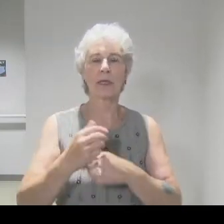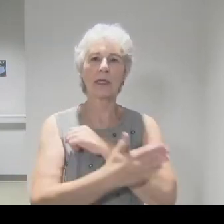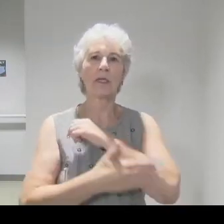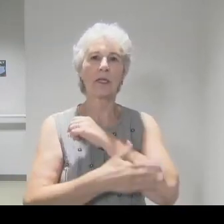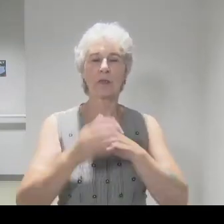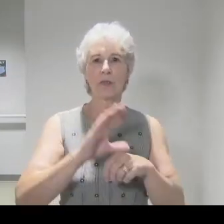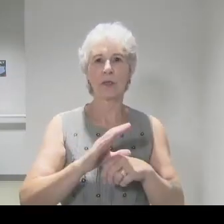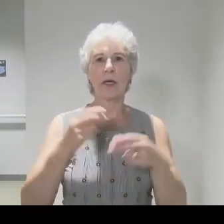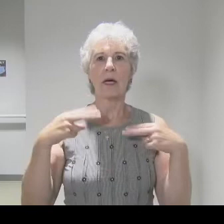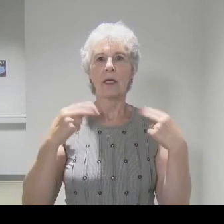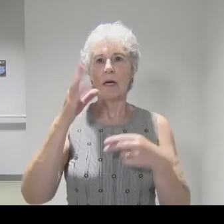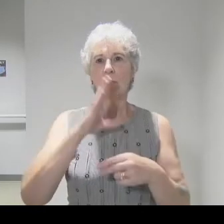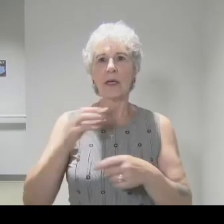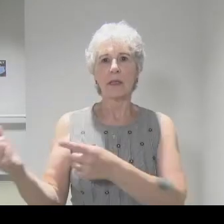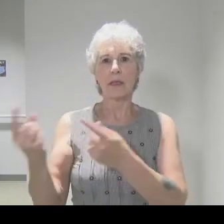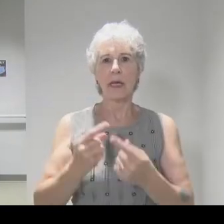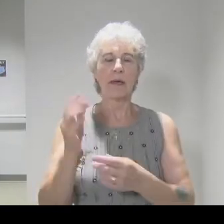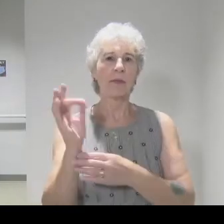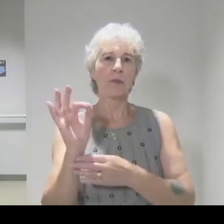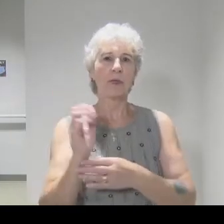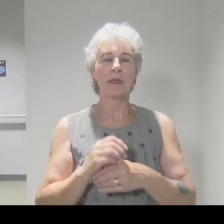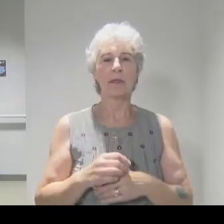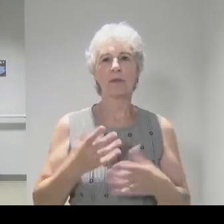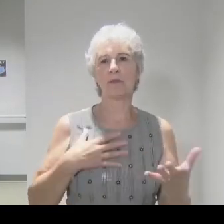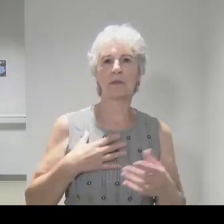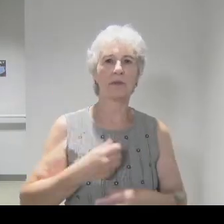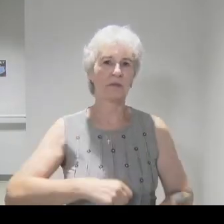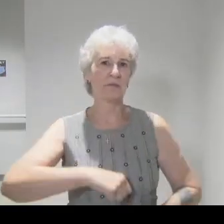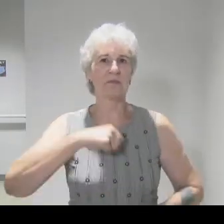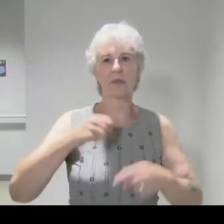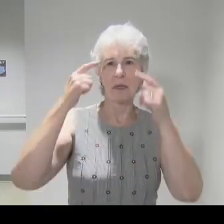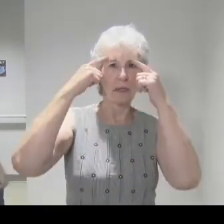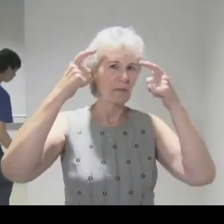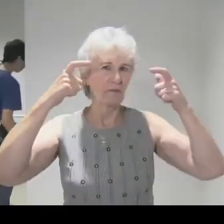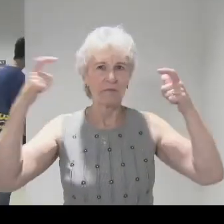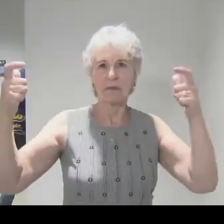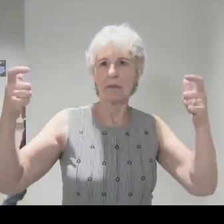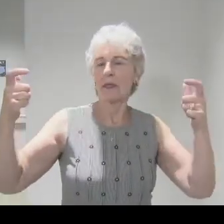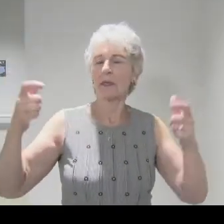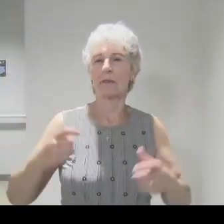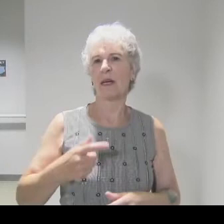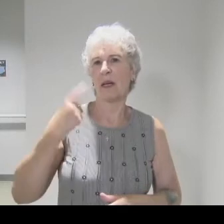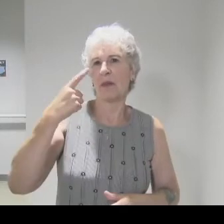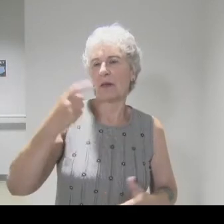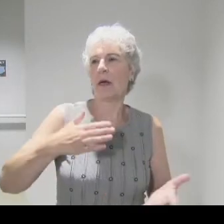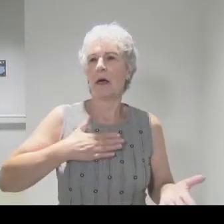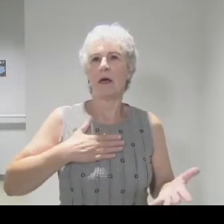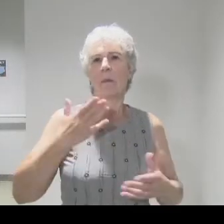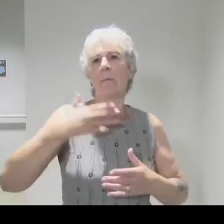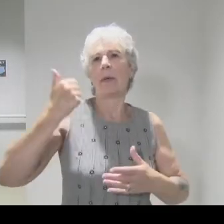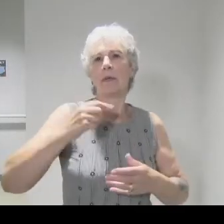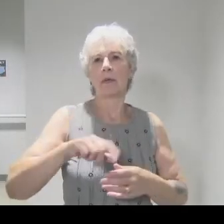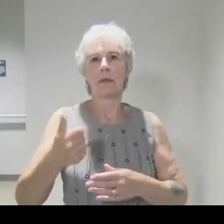came to preach in his church on one Sunday night, and he was a cocky, self-assured person who thought that he was more than what everybody